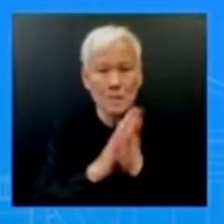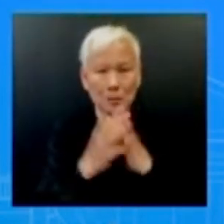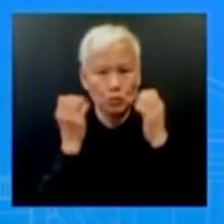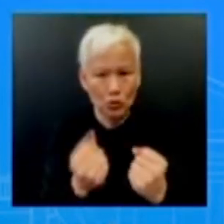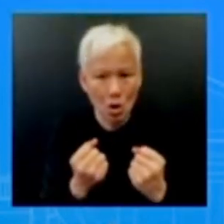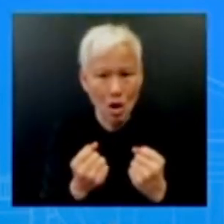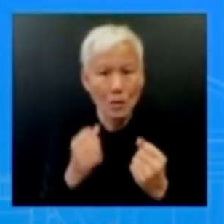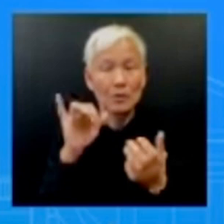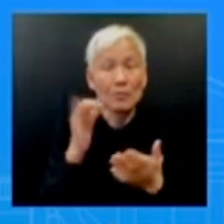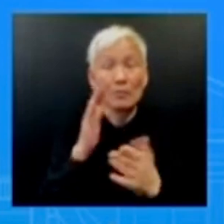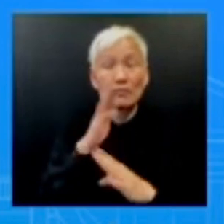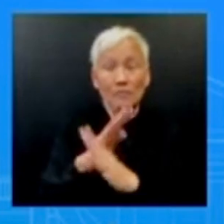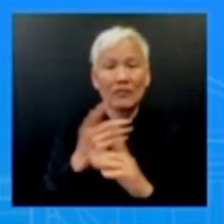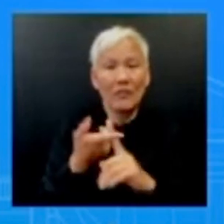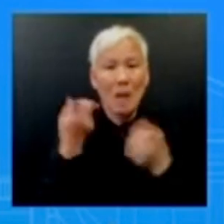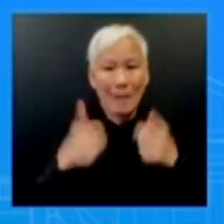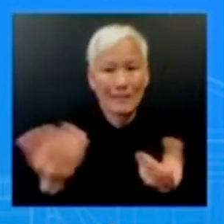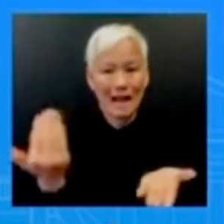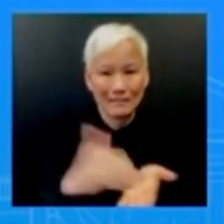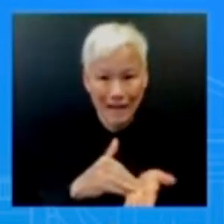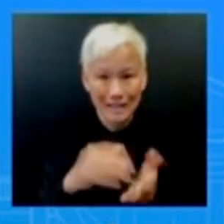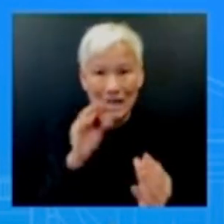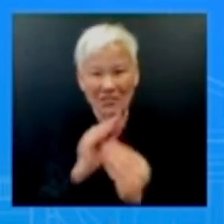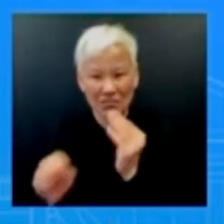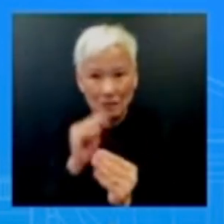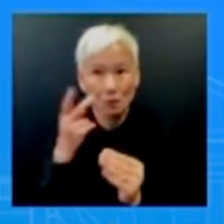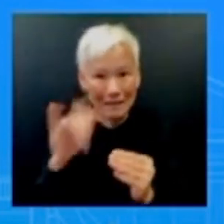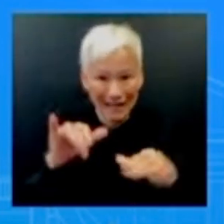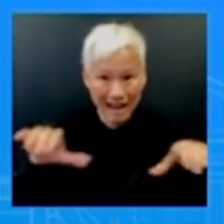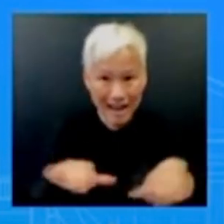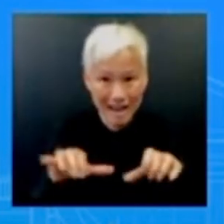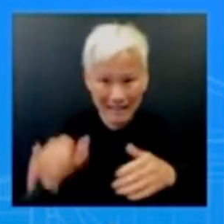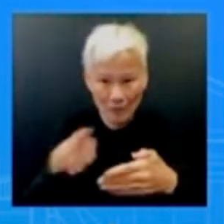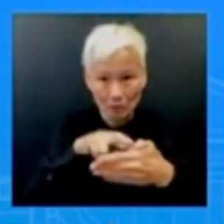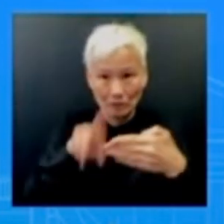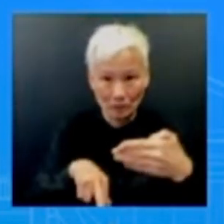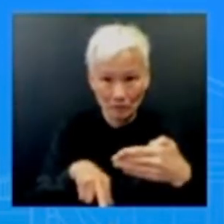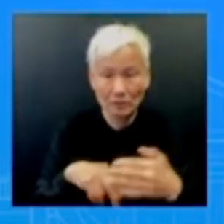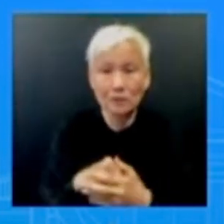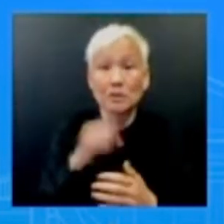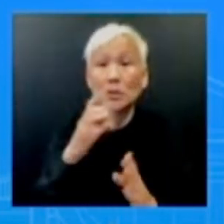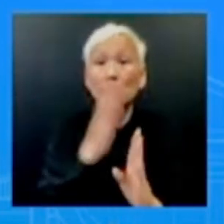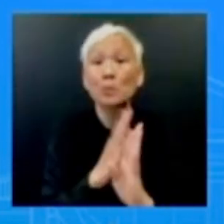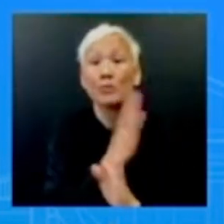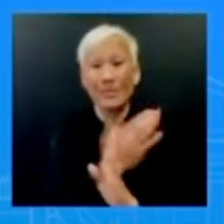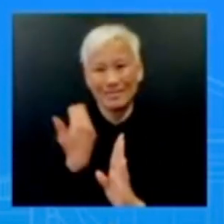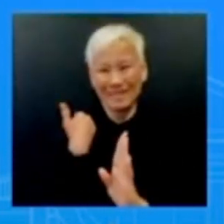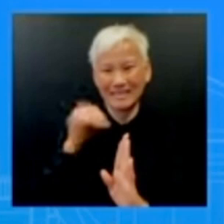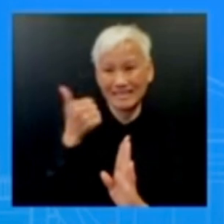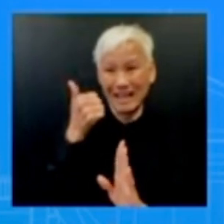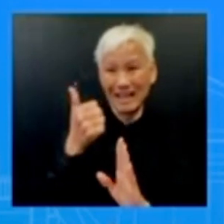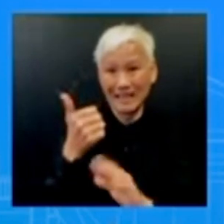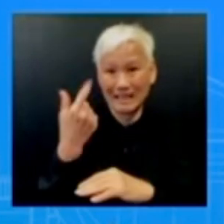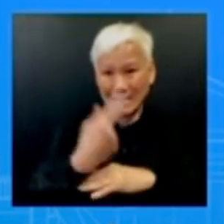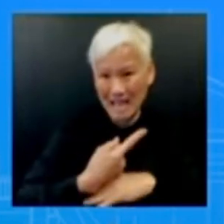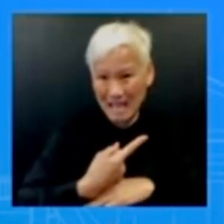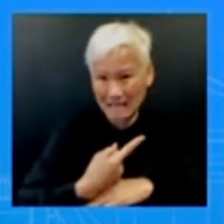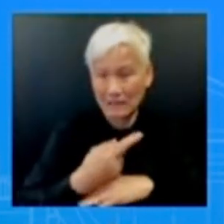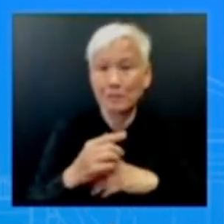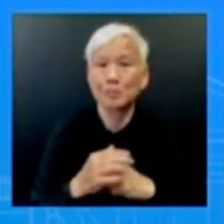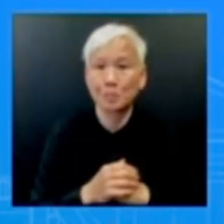actions that we saw this weekend, the actions that we have seen over the past 10 days or so, should give the American people